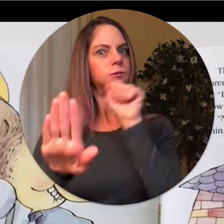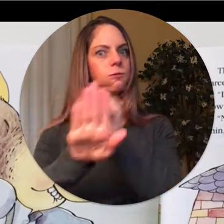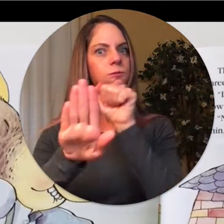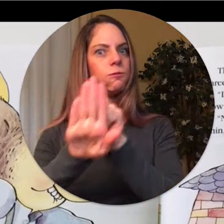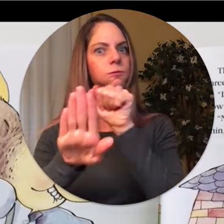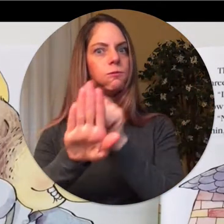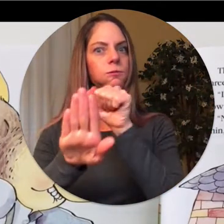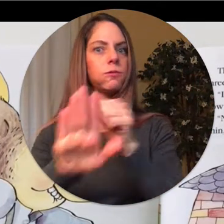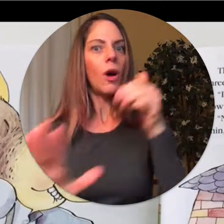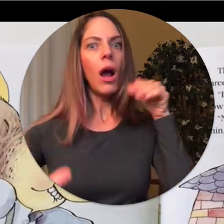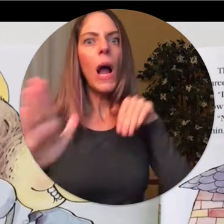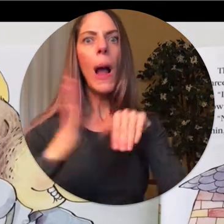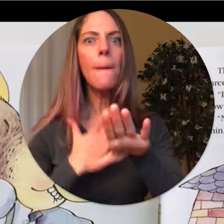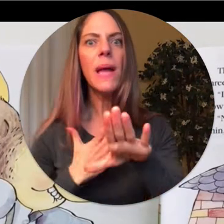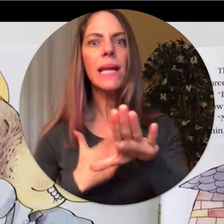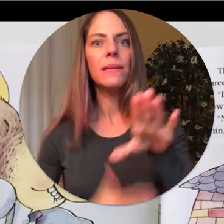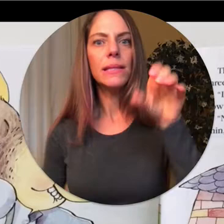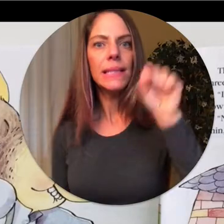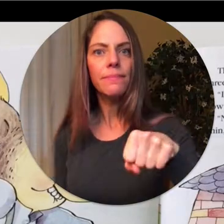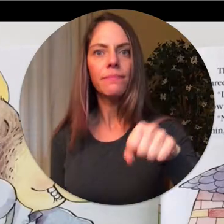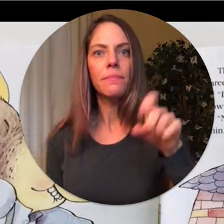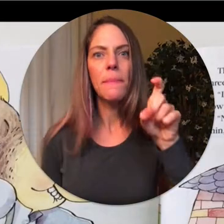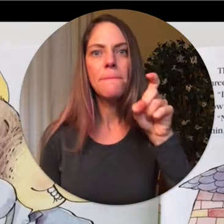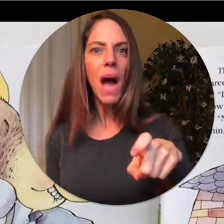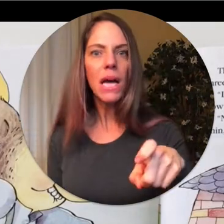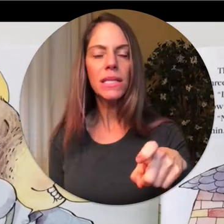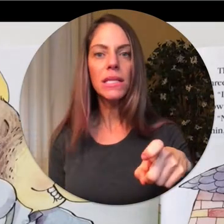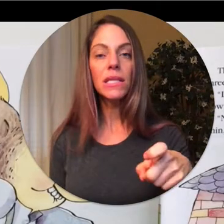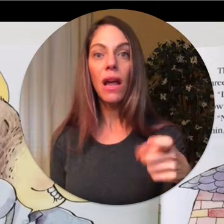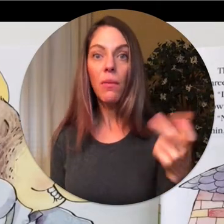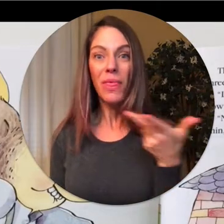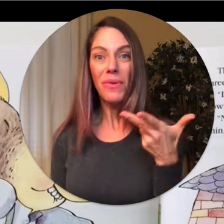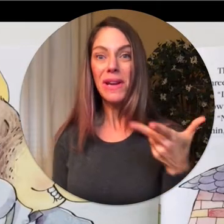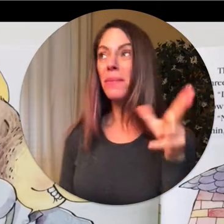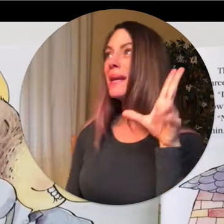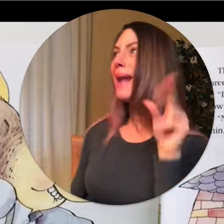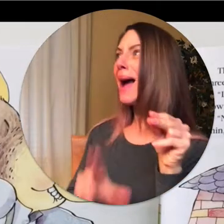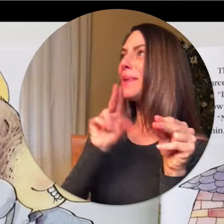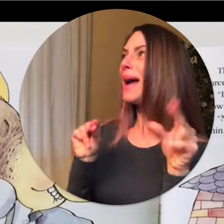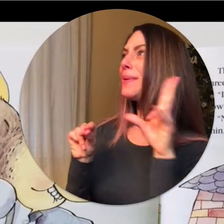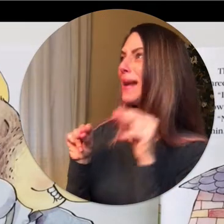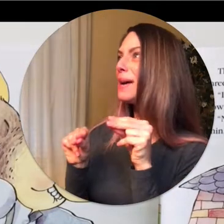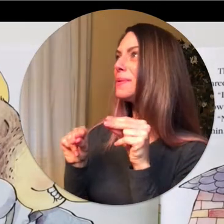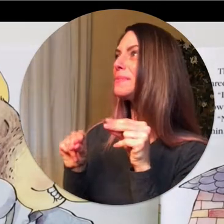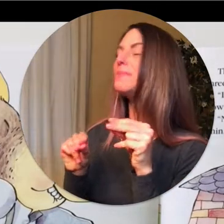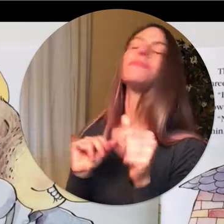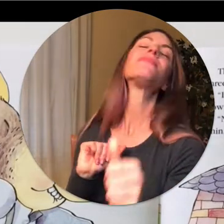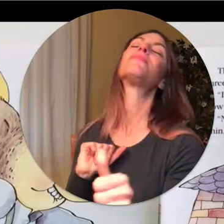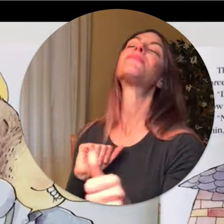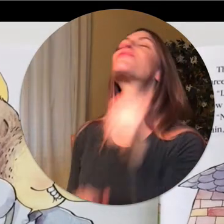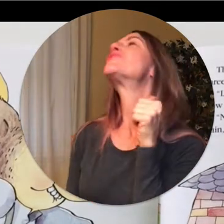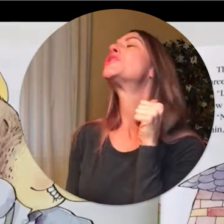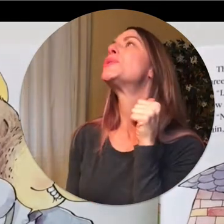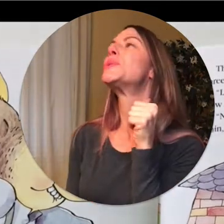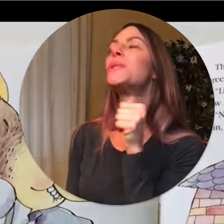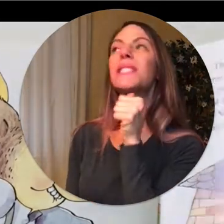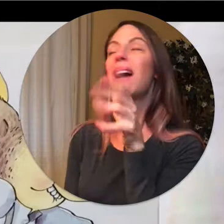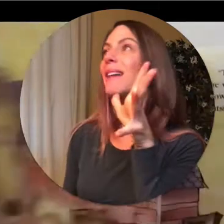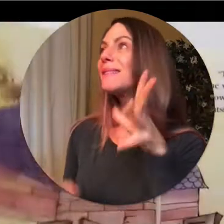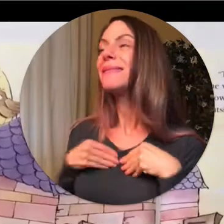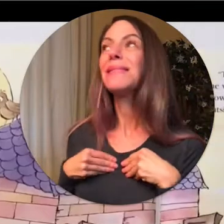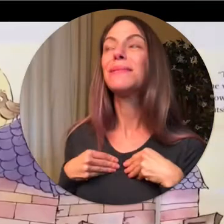of himself. "No!" shouted all the pigs together. "Not by the hair of our chins."